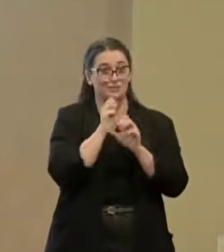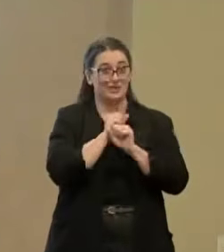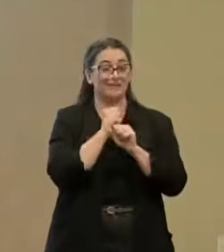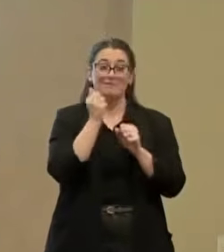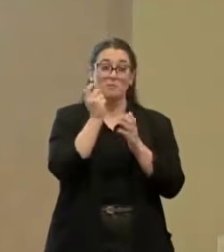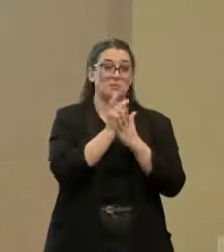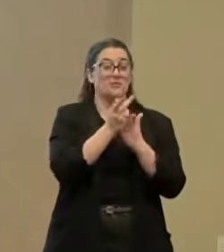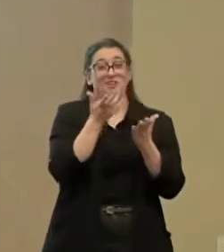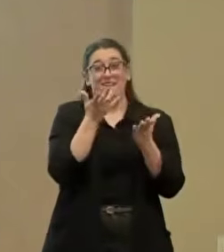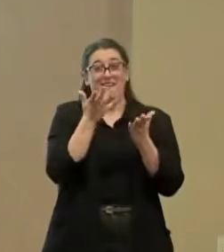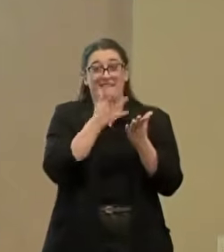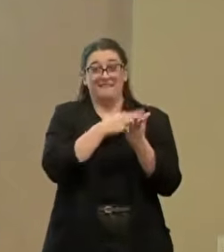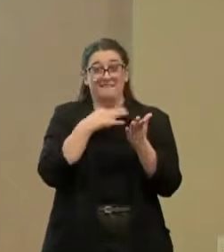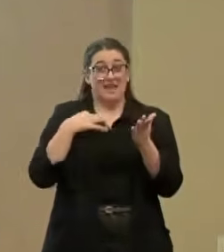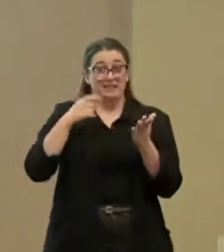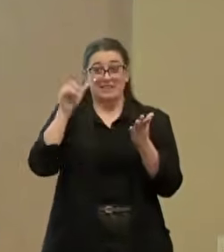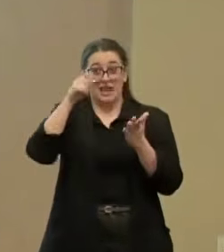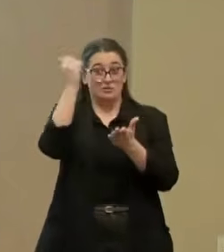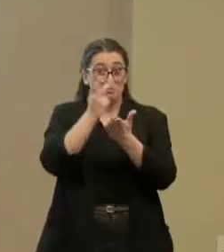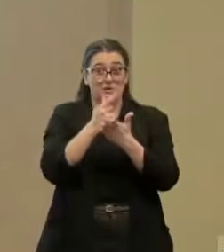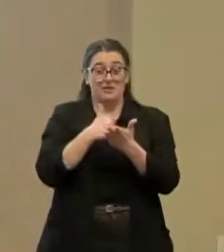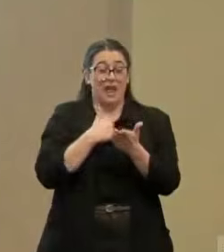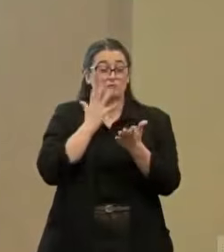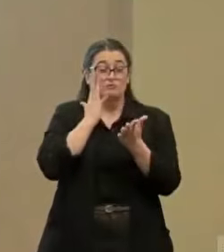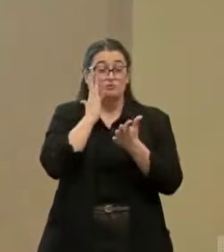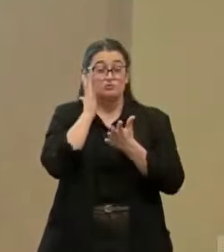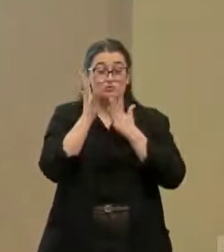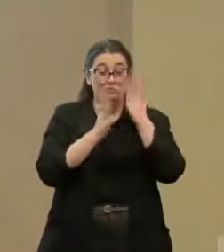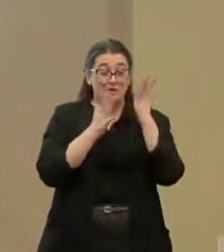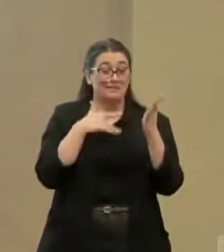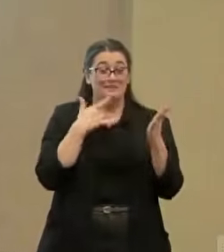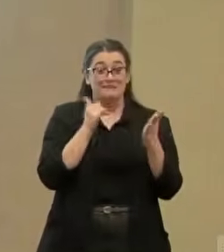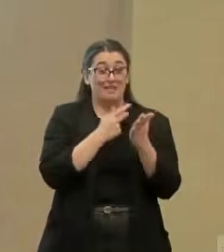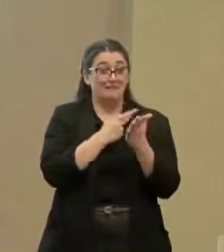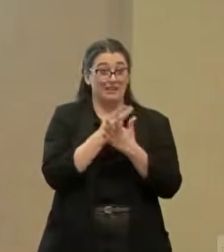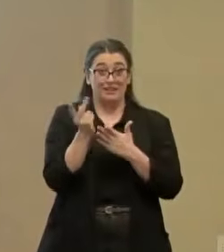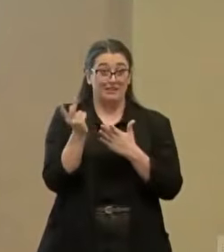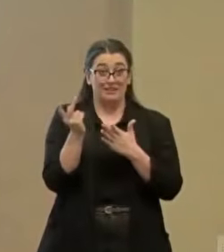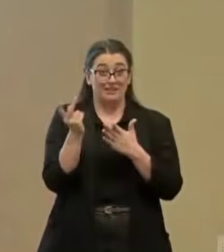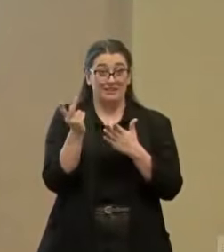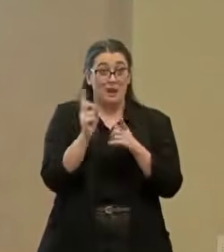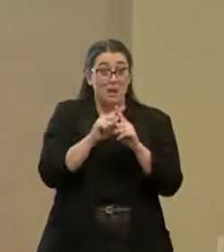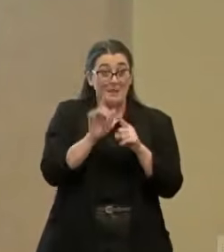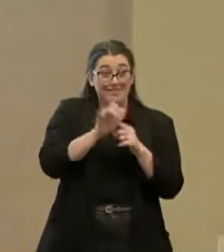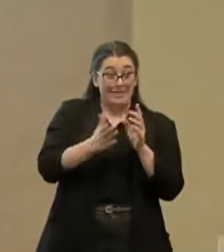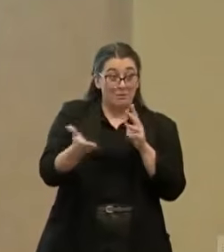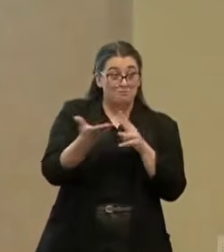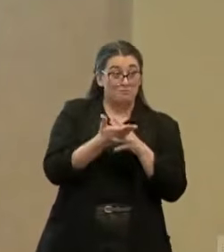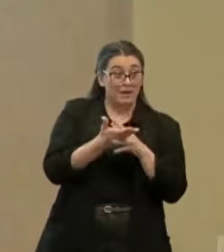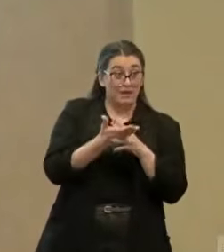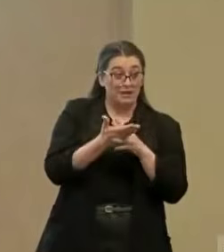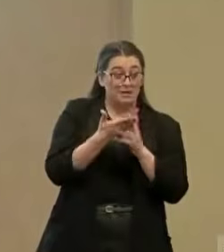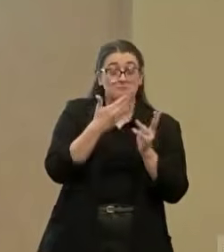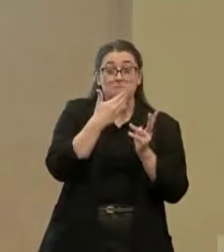faculty. It felt embarrassing, and I felt like a failure at that time. But taking that break was the best